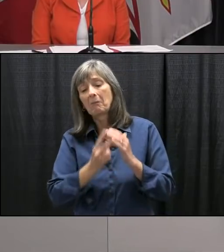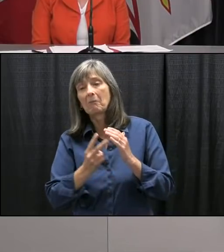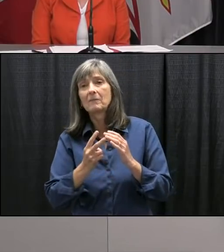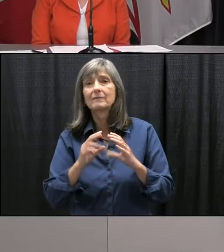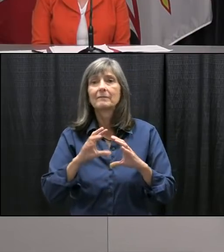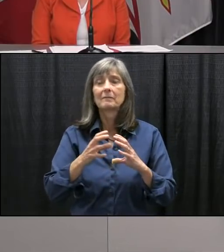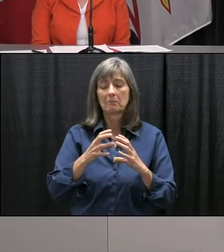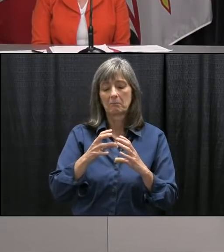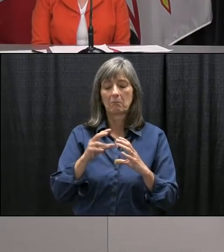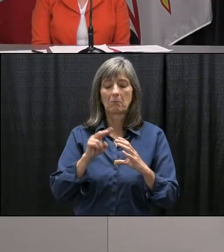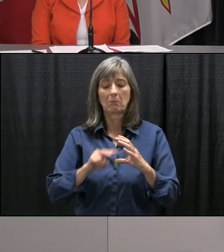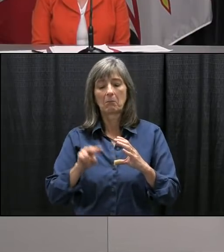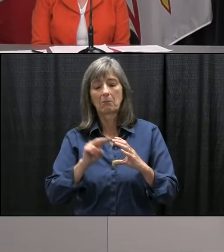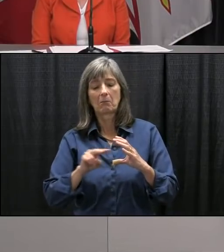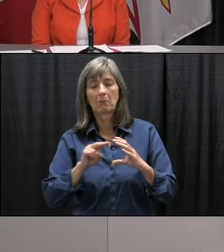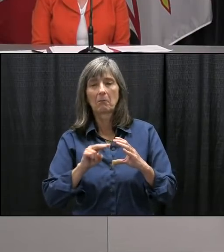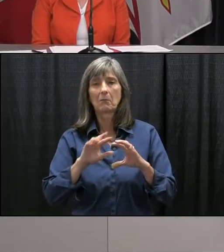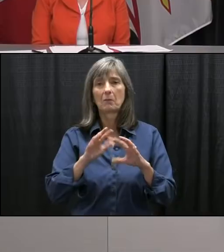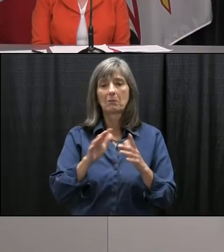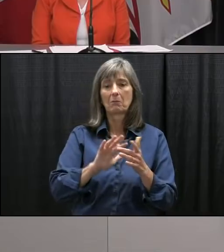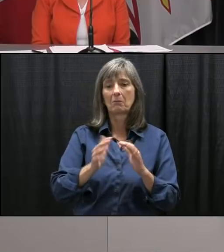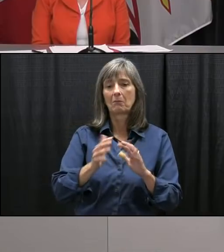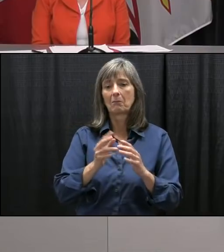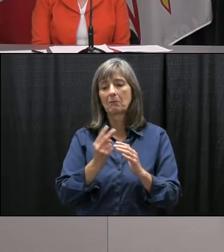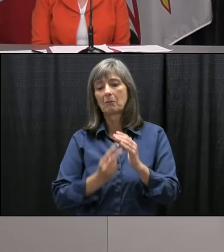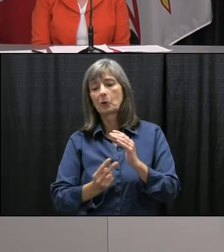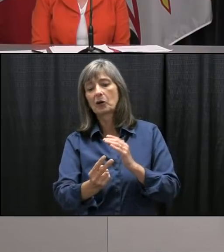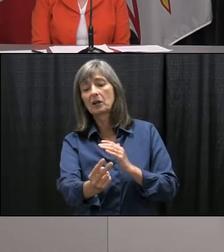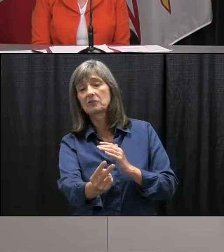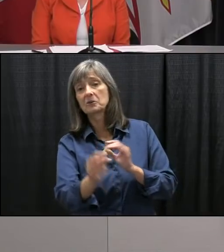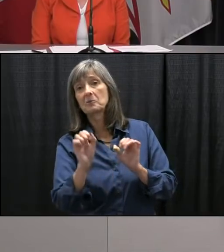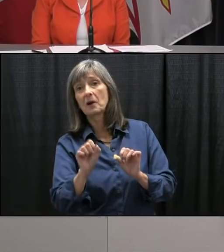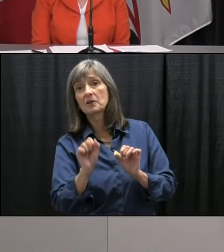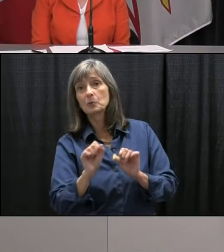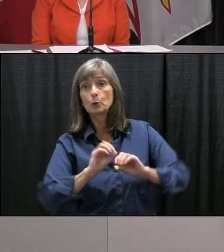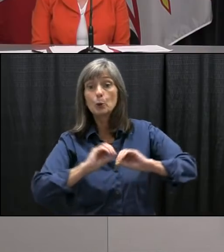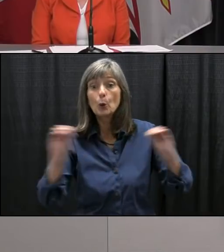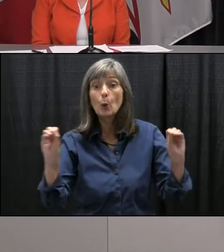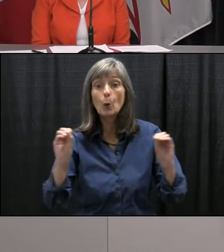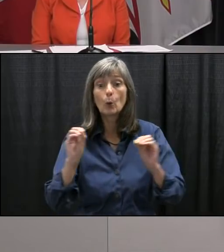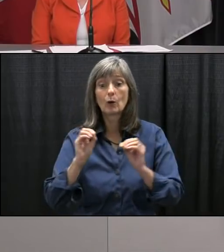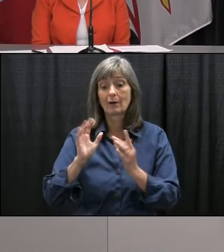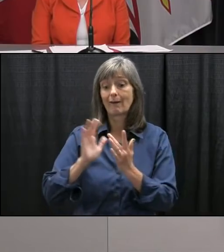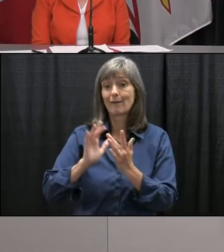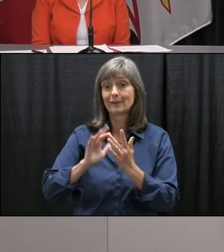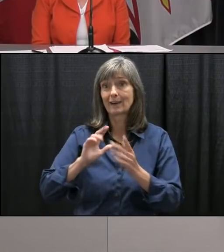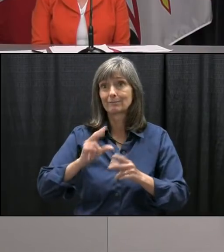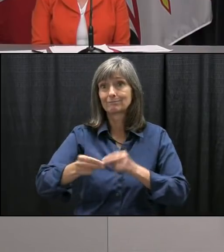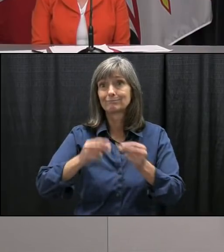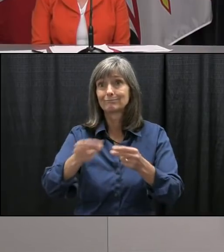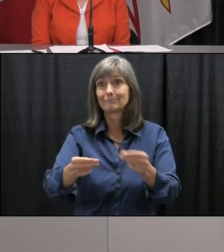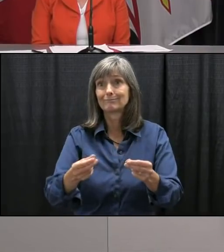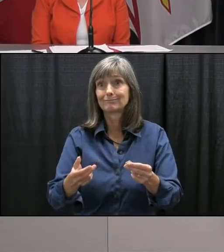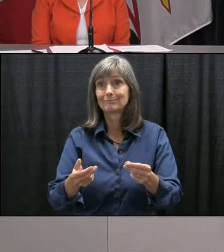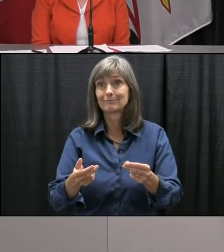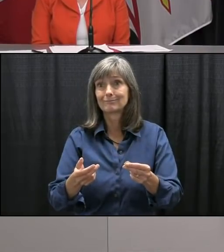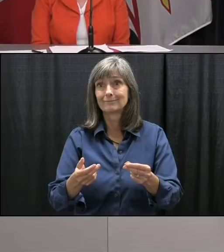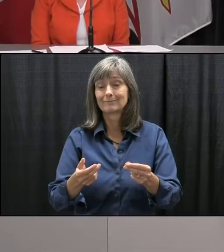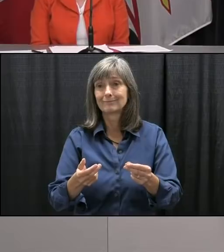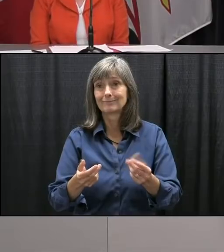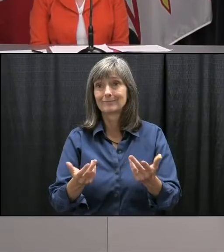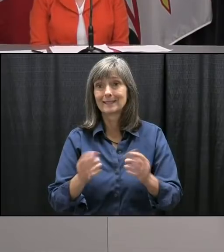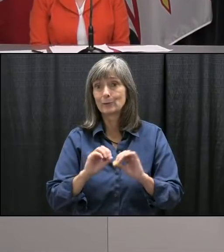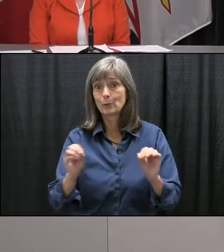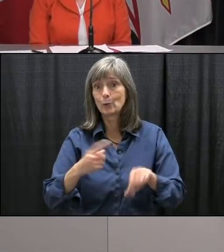any time when we might actually not be contact tracing with this disease. Sounds like a modeling question to